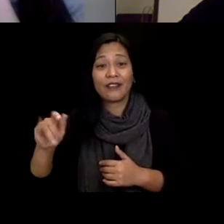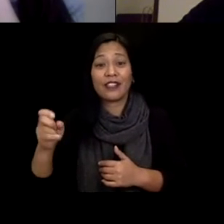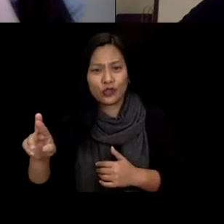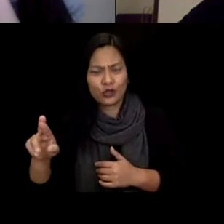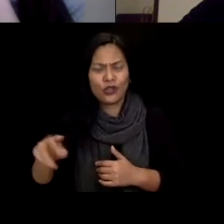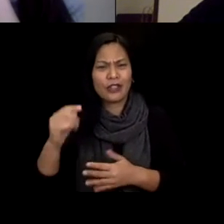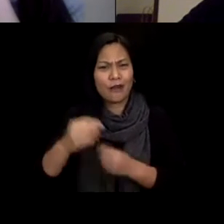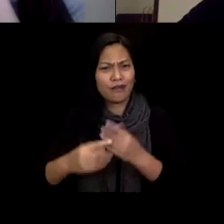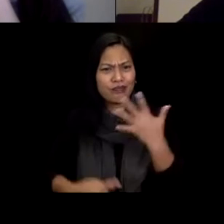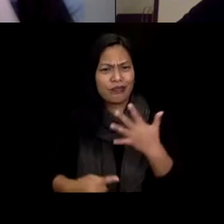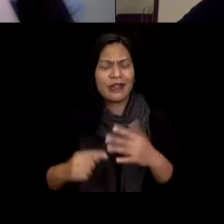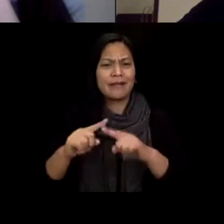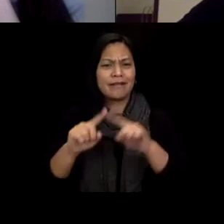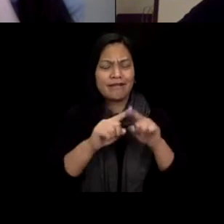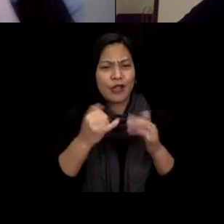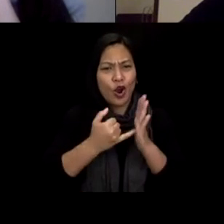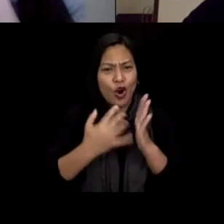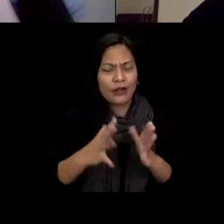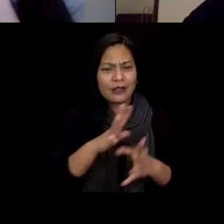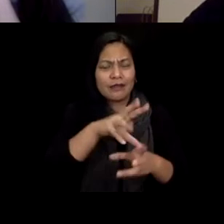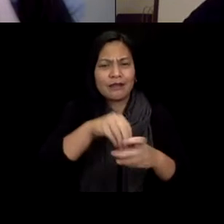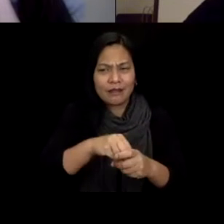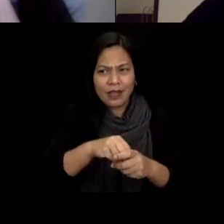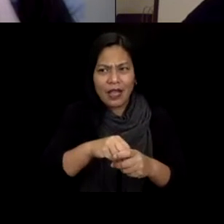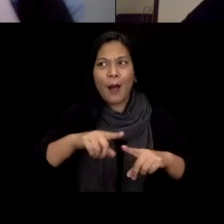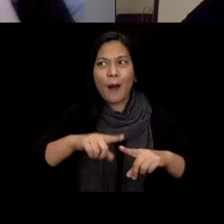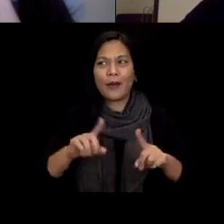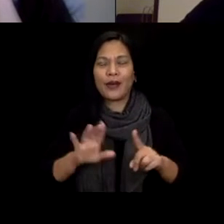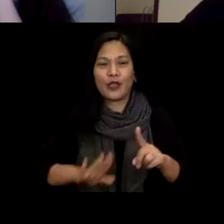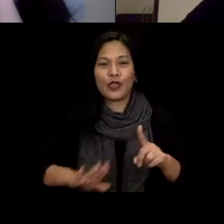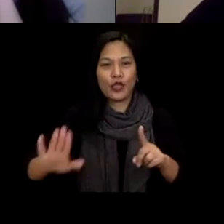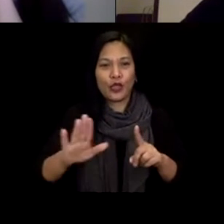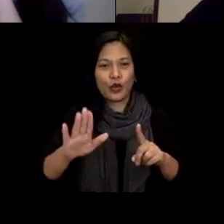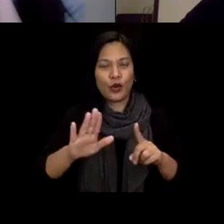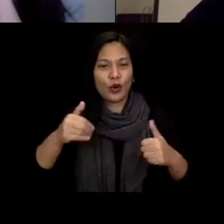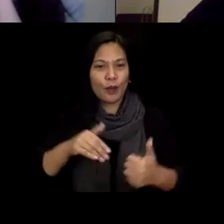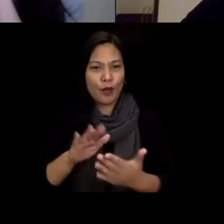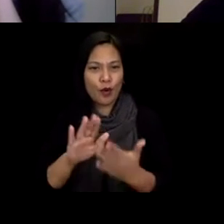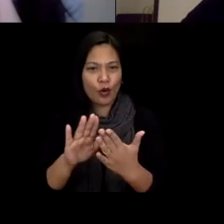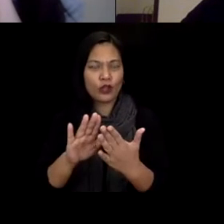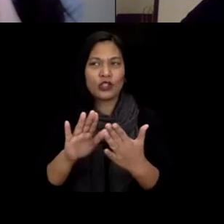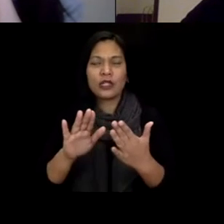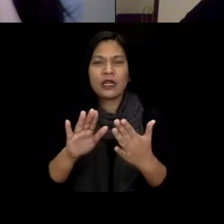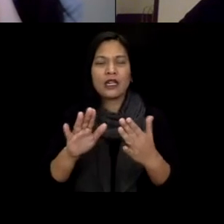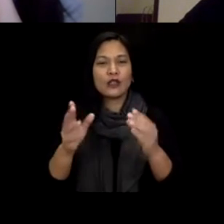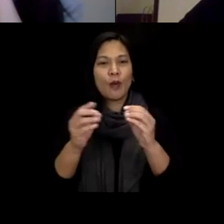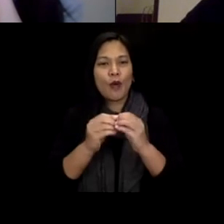participated really took on almost a relaxed exhibition making kind